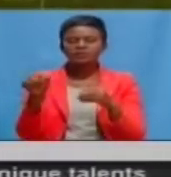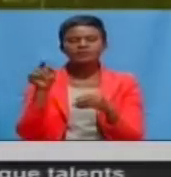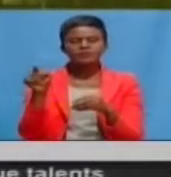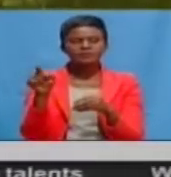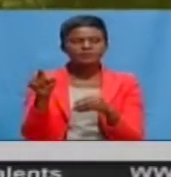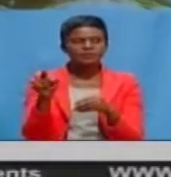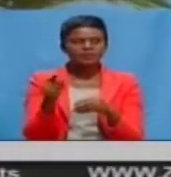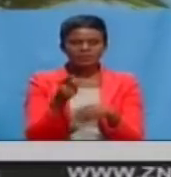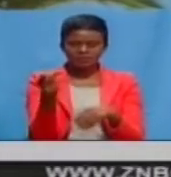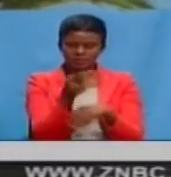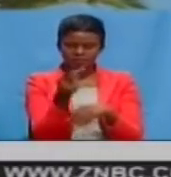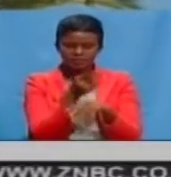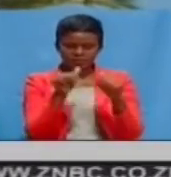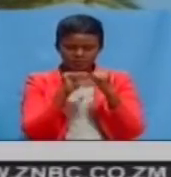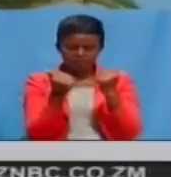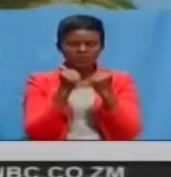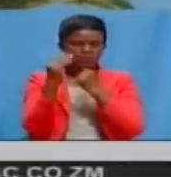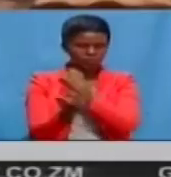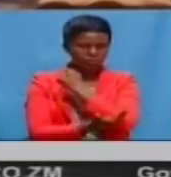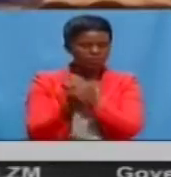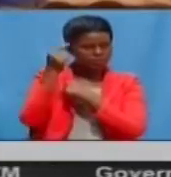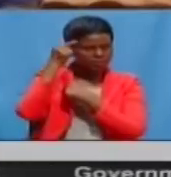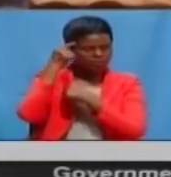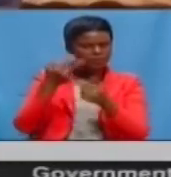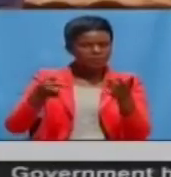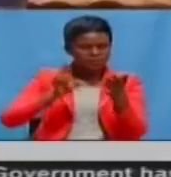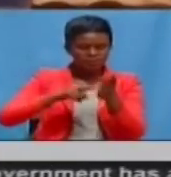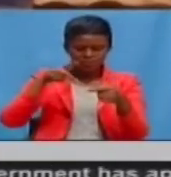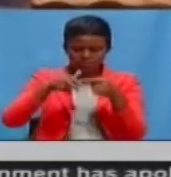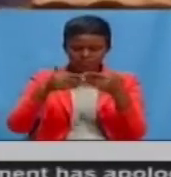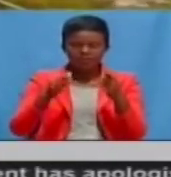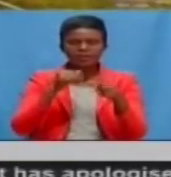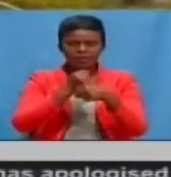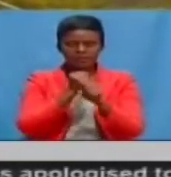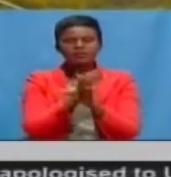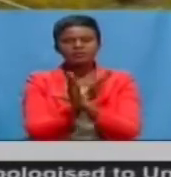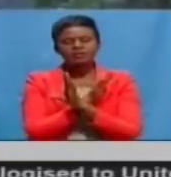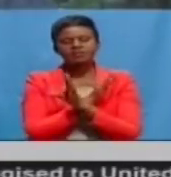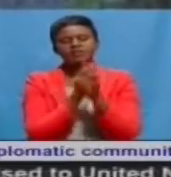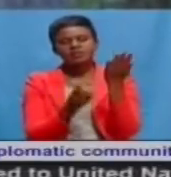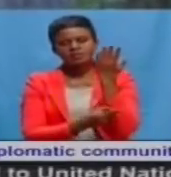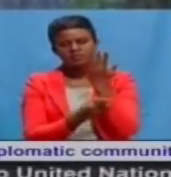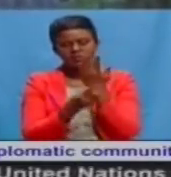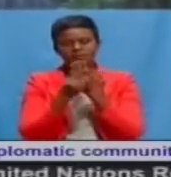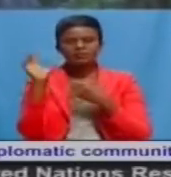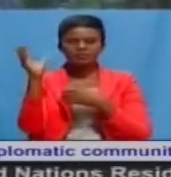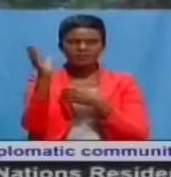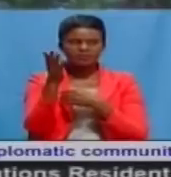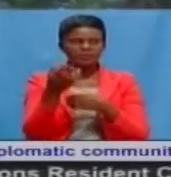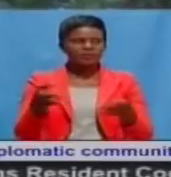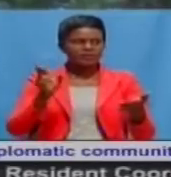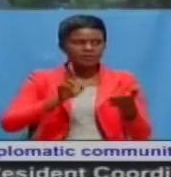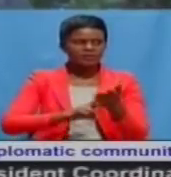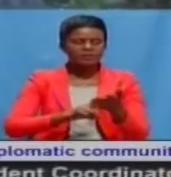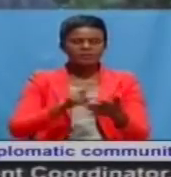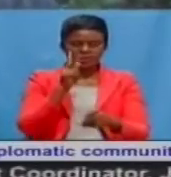And two associations have welcomed government's move to relaunch the Make Zambia Clean, Green and Healthy campaign. So the relaunch